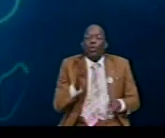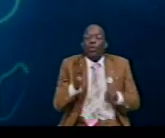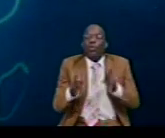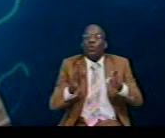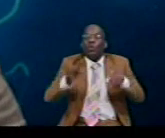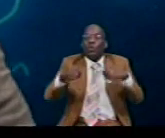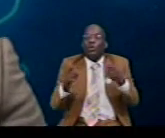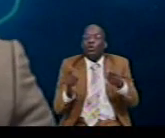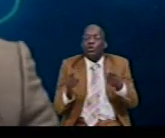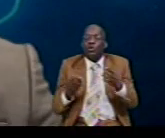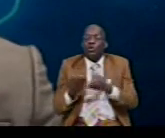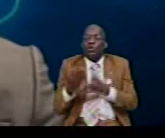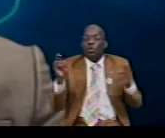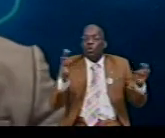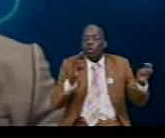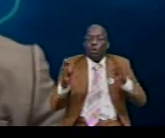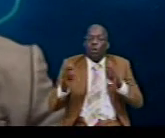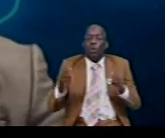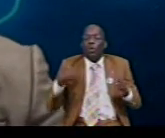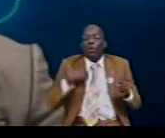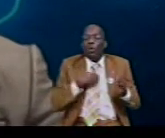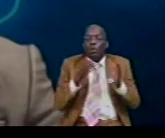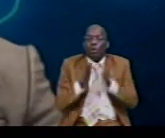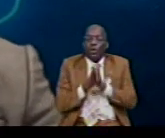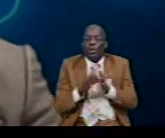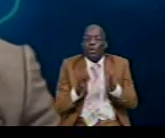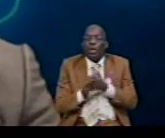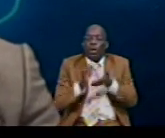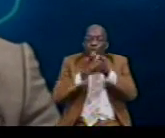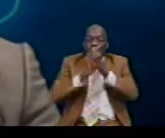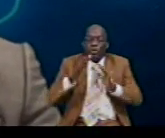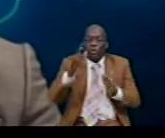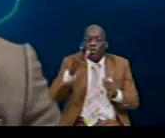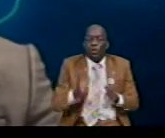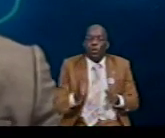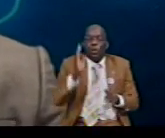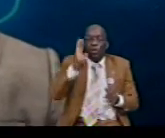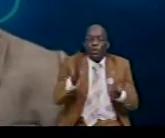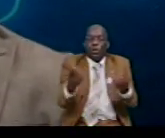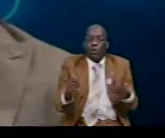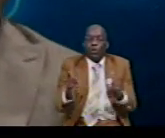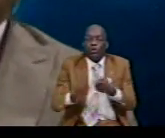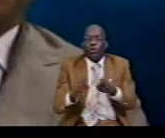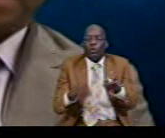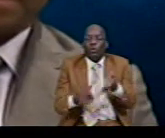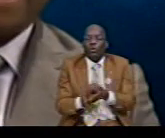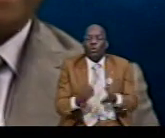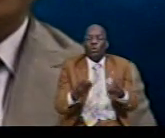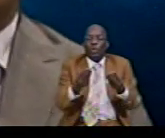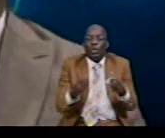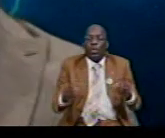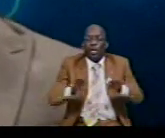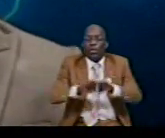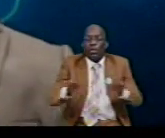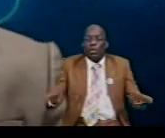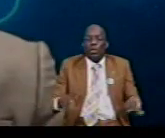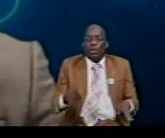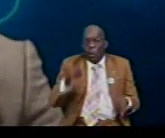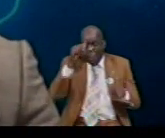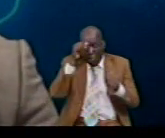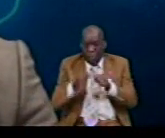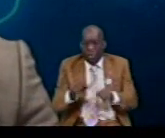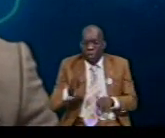civil war, that the peace of the Lord will come into those lands. Remember Russia, Ukraine, that God